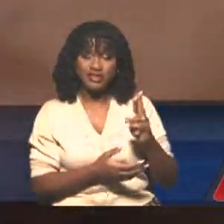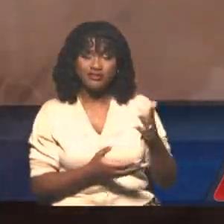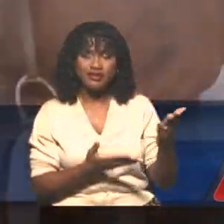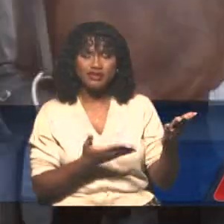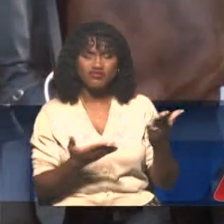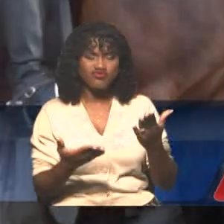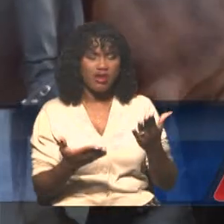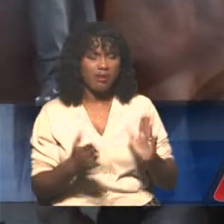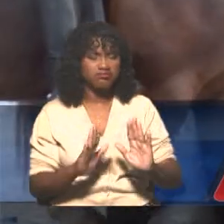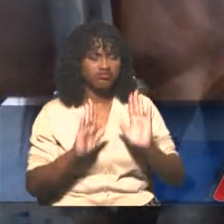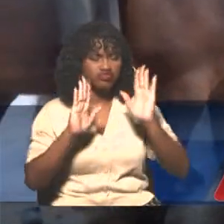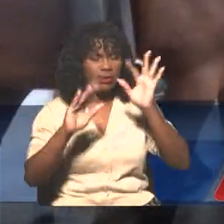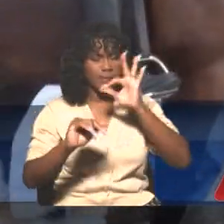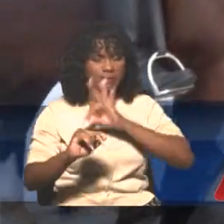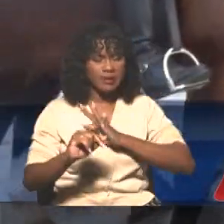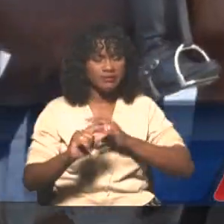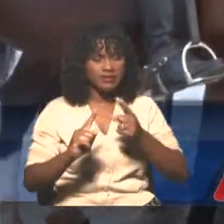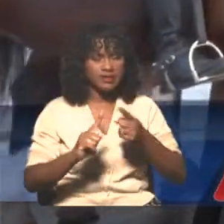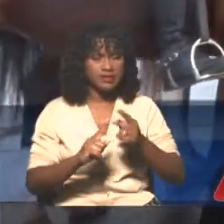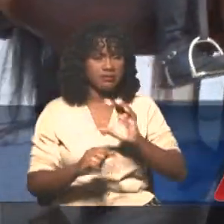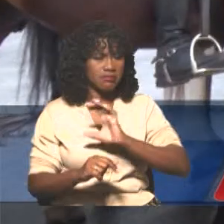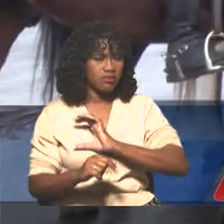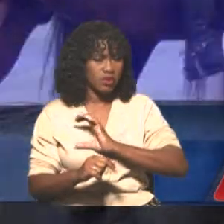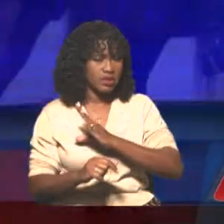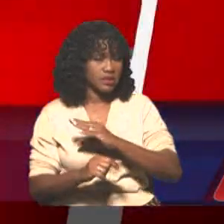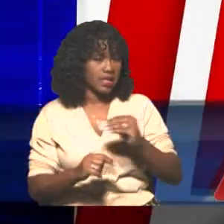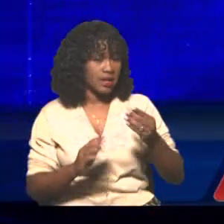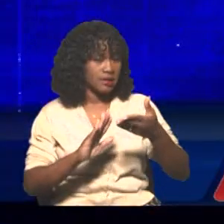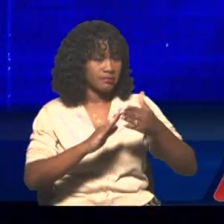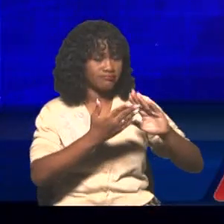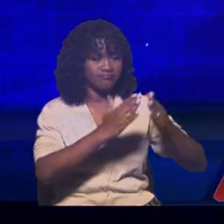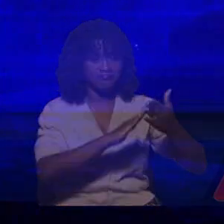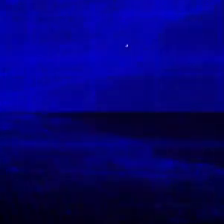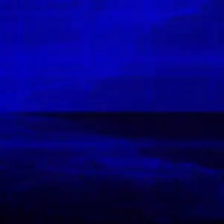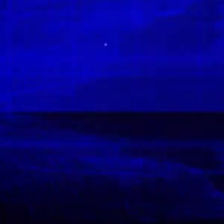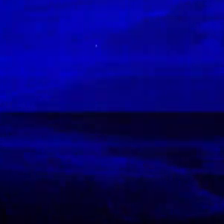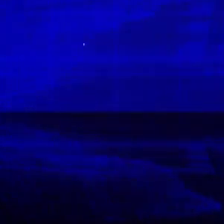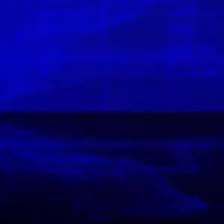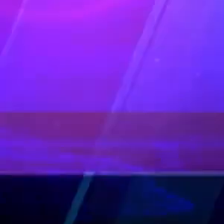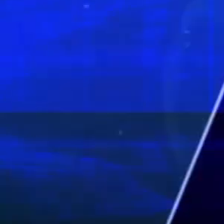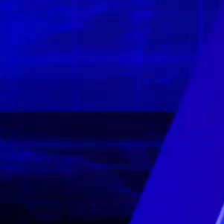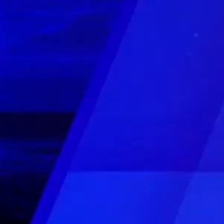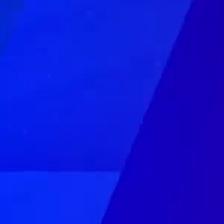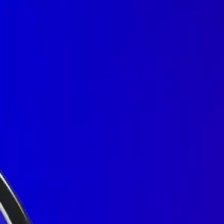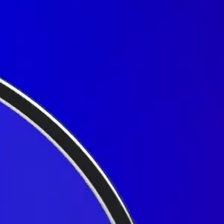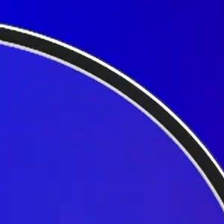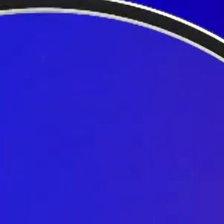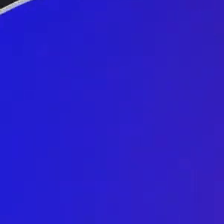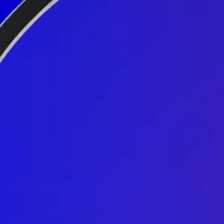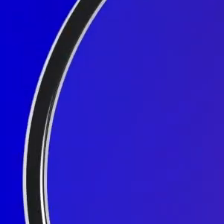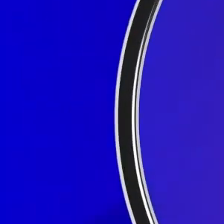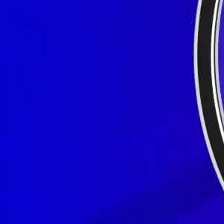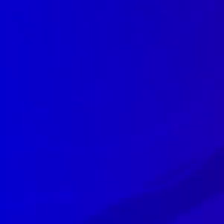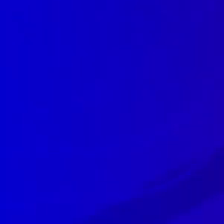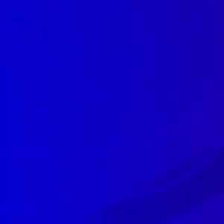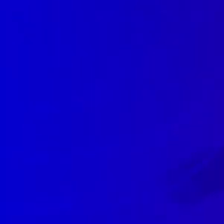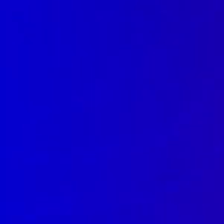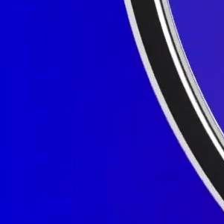extraordinary benefits to police and the community alike. We focus with Marie-Therese Bernard for TTT News.